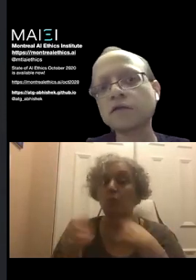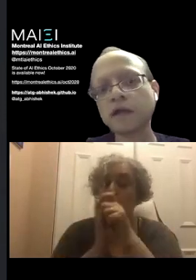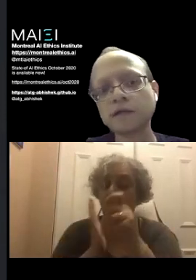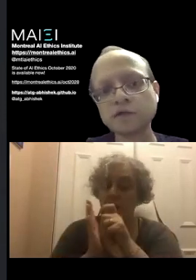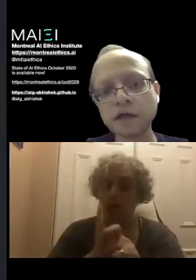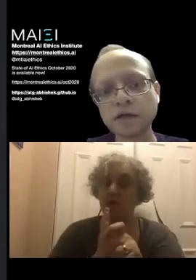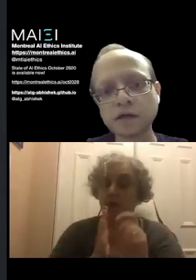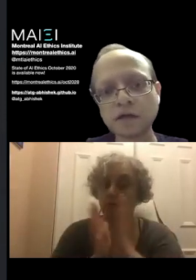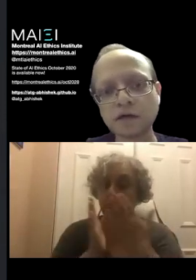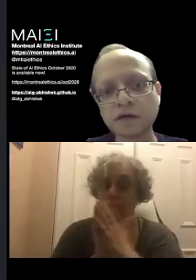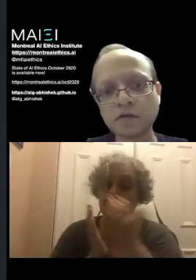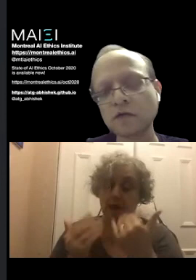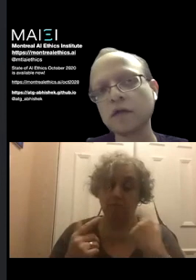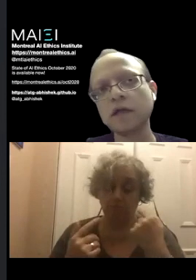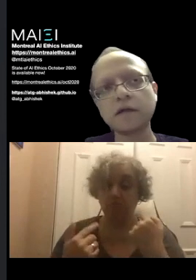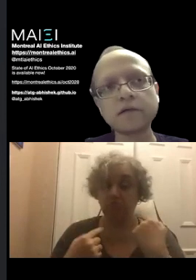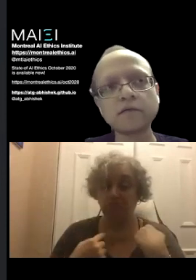on this very subject,